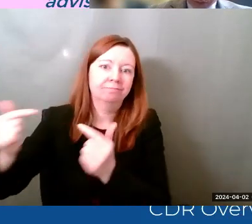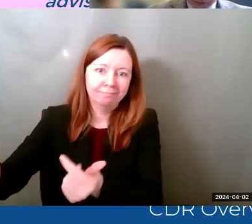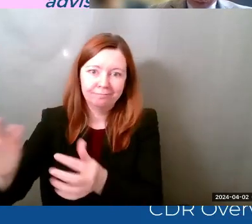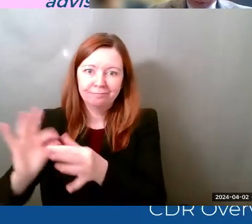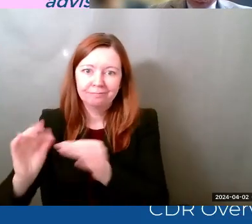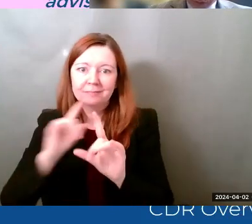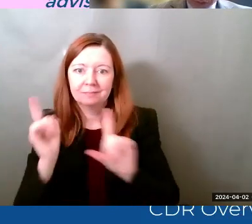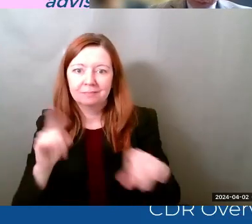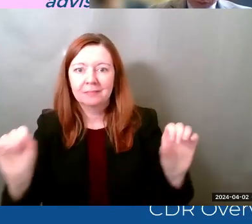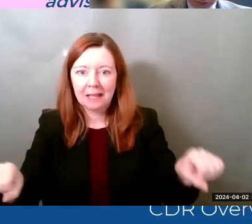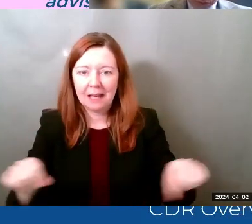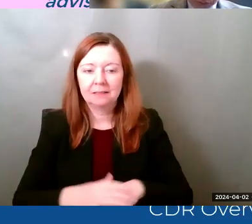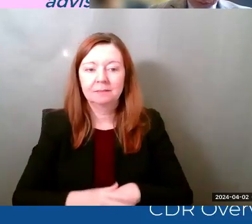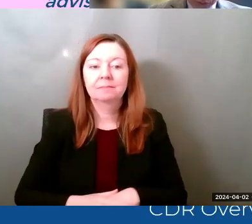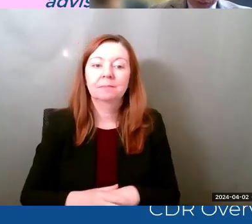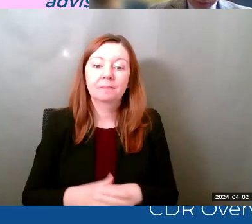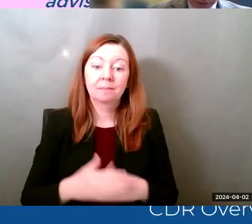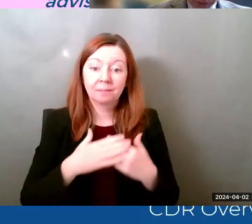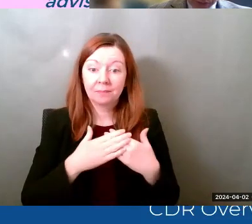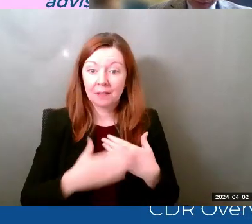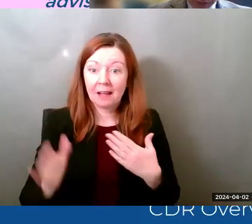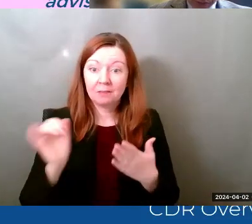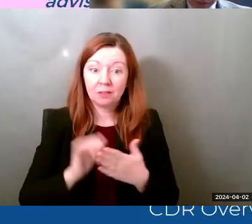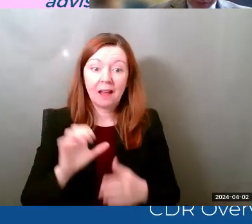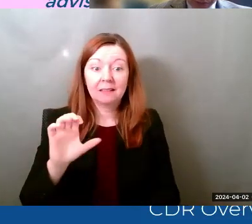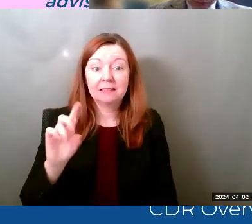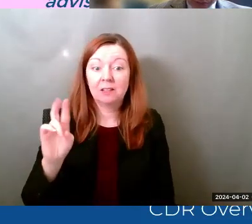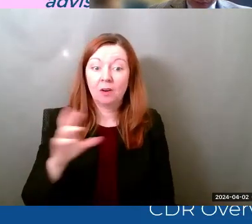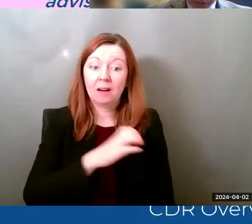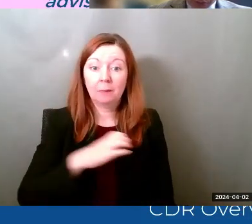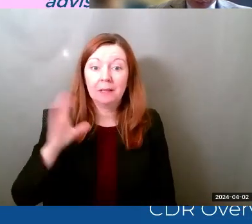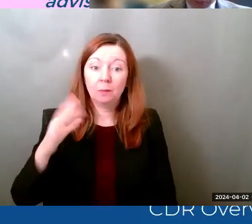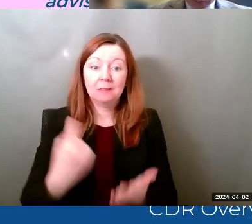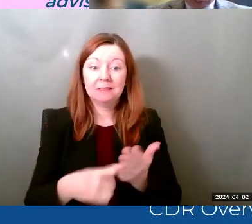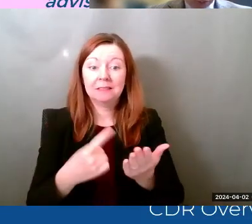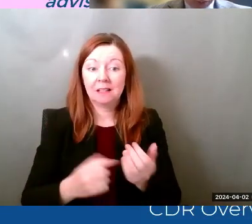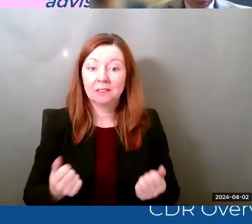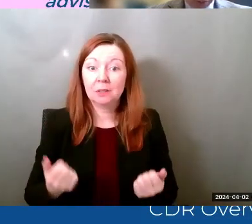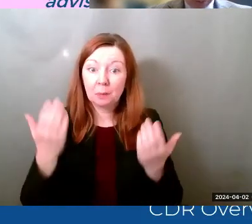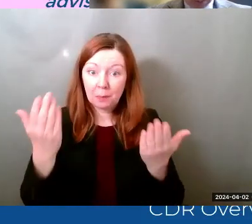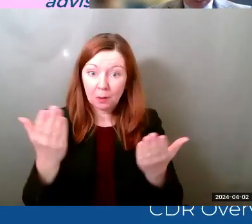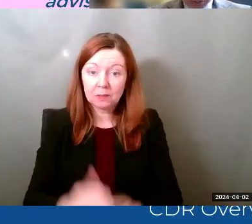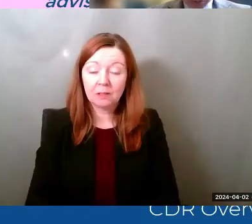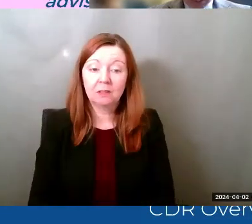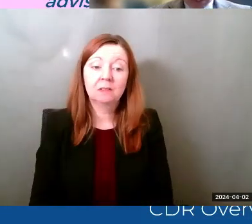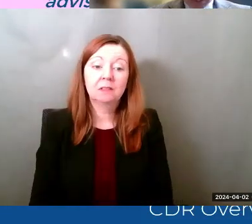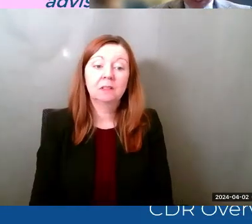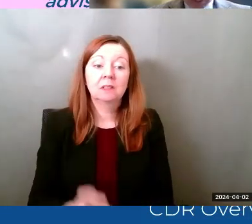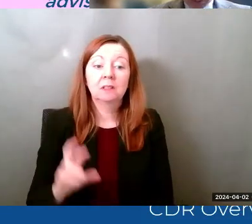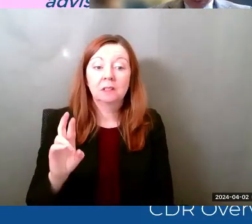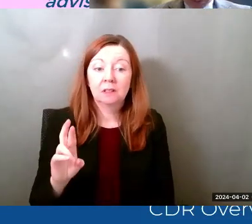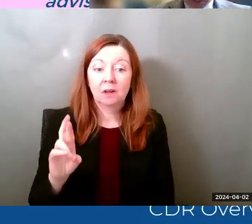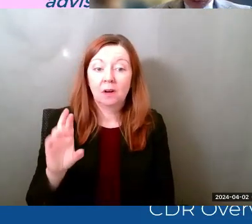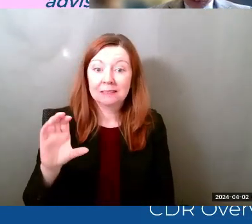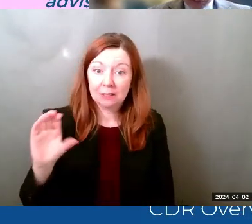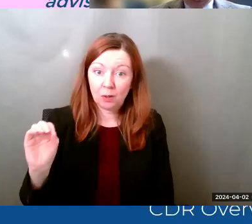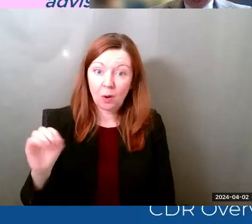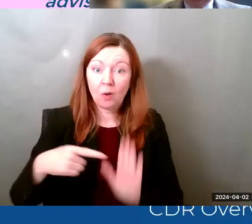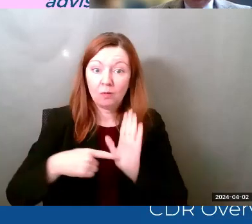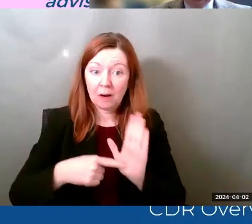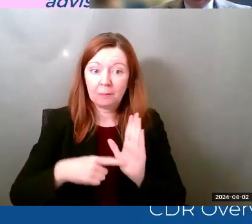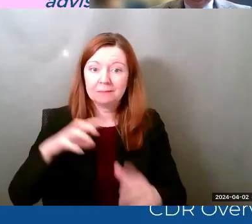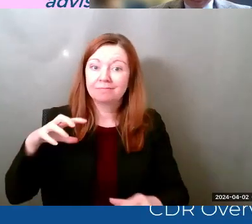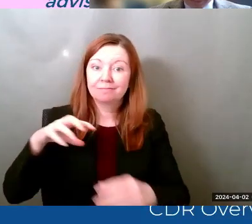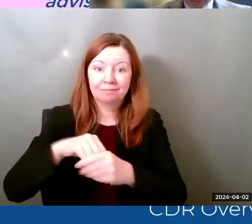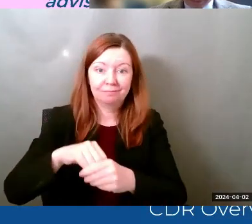public comments, the CDR committee will discuss the proposal. The RCO representative is included